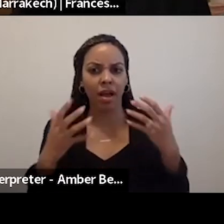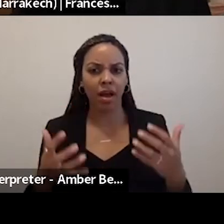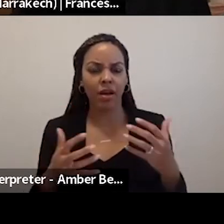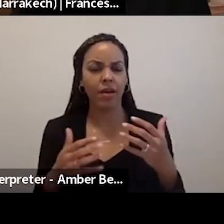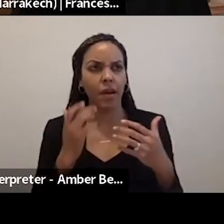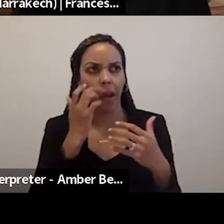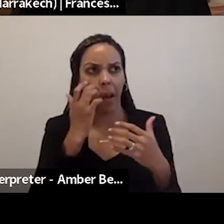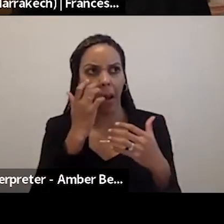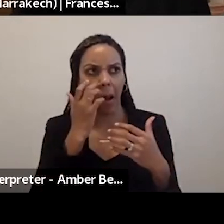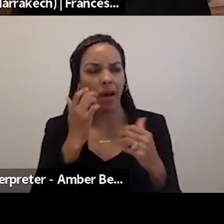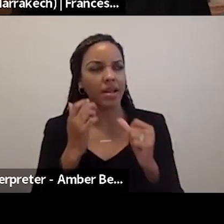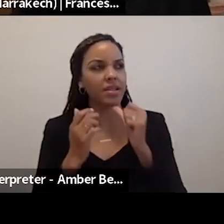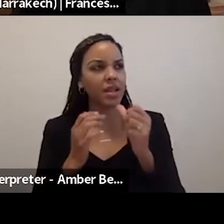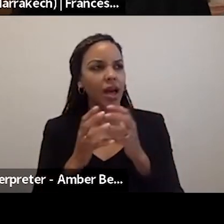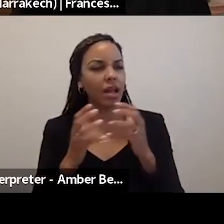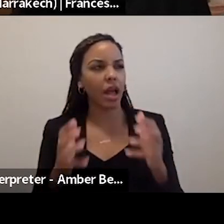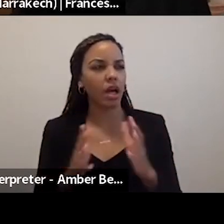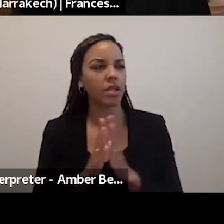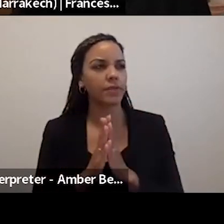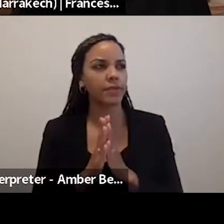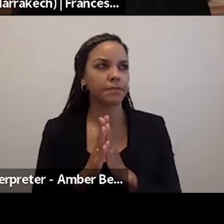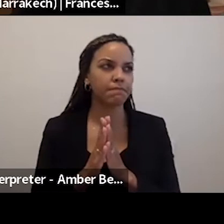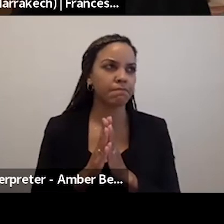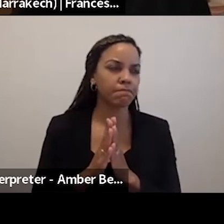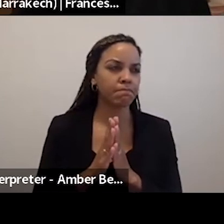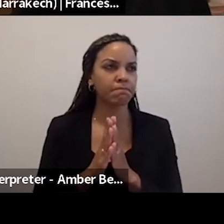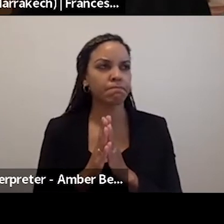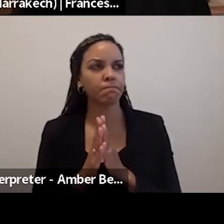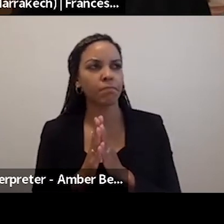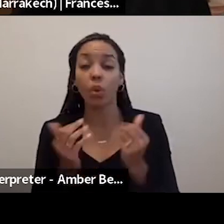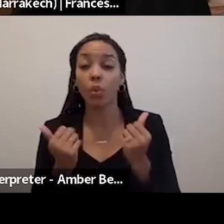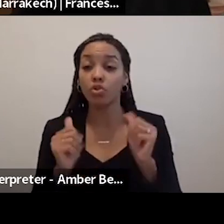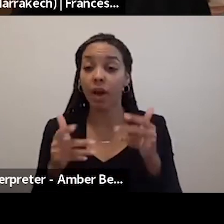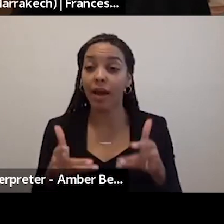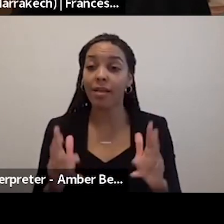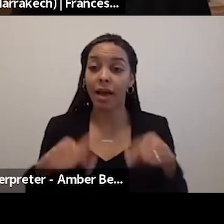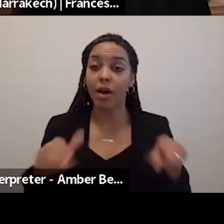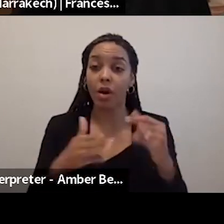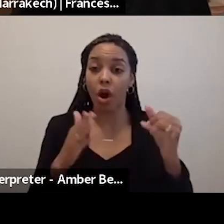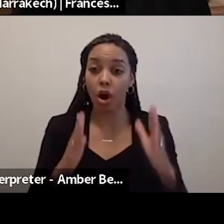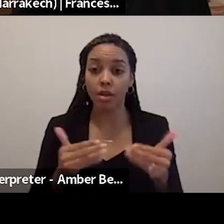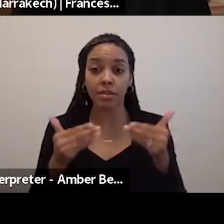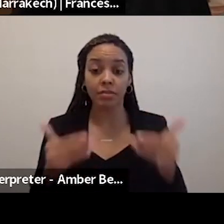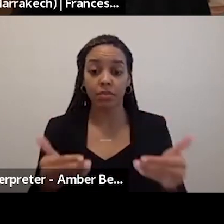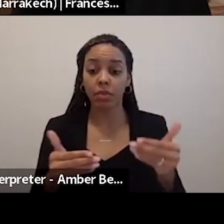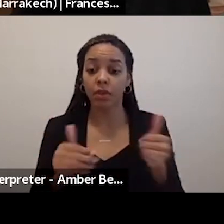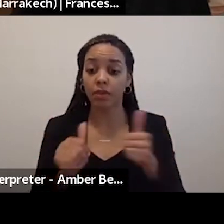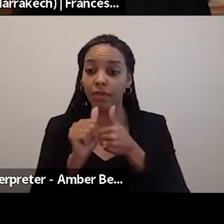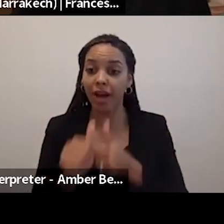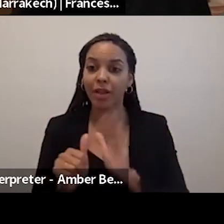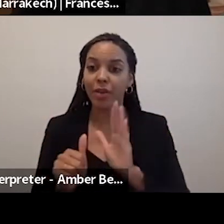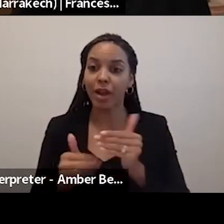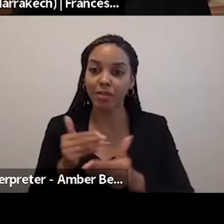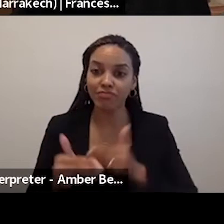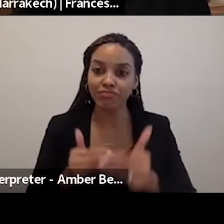there isn't a lot of, we try to, allow artists to follow their practices in different ways. And I was trying to show a bit in the presentation how